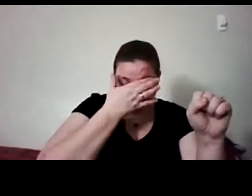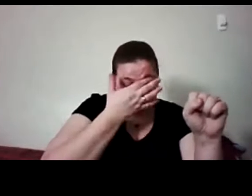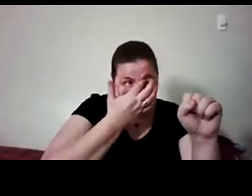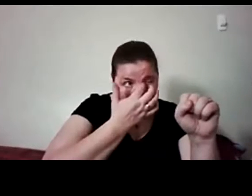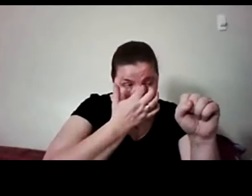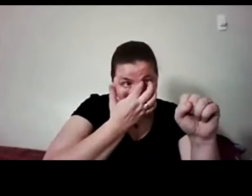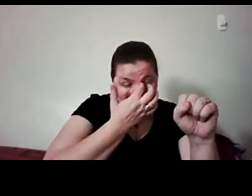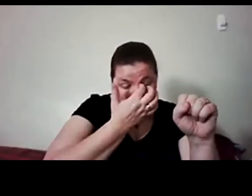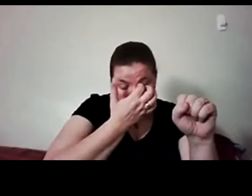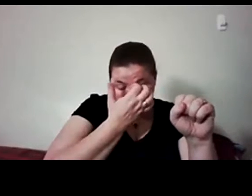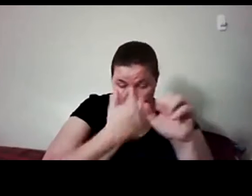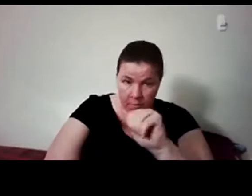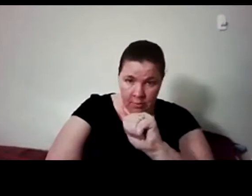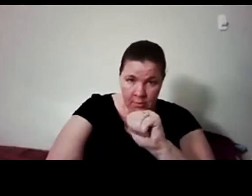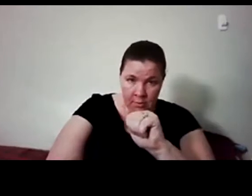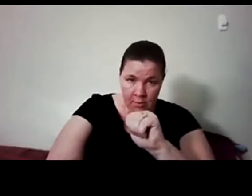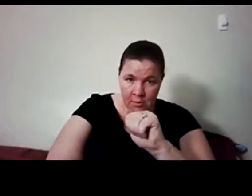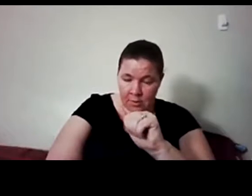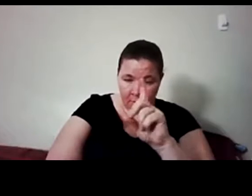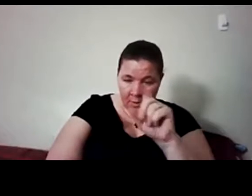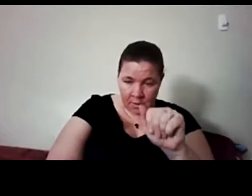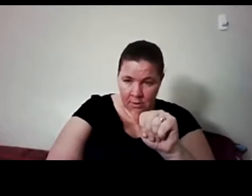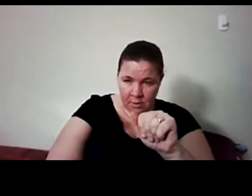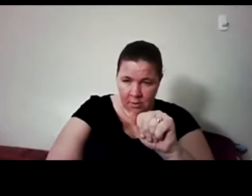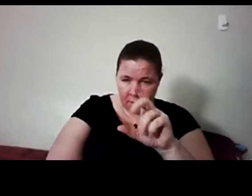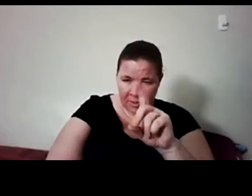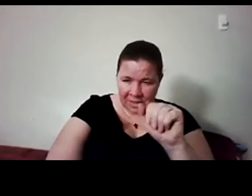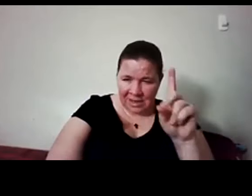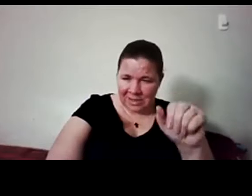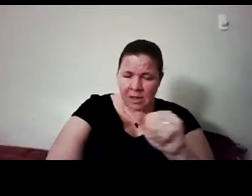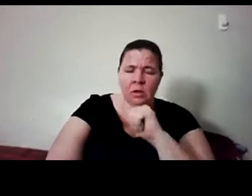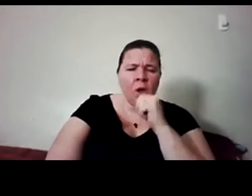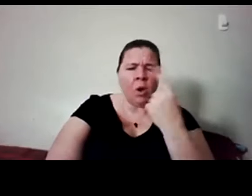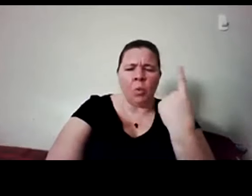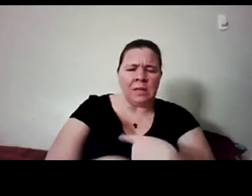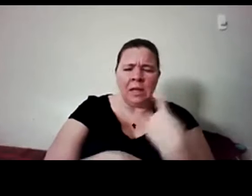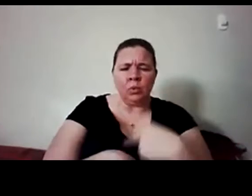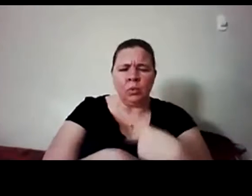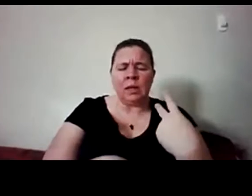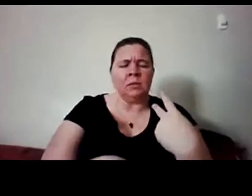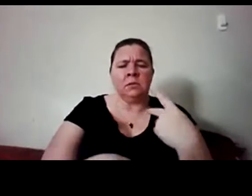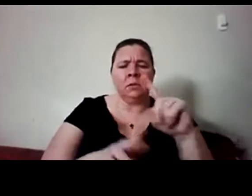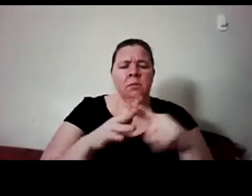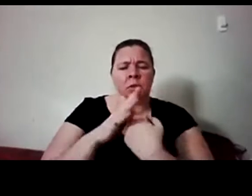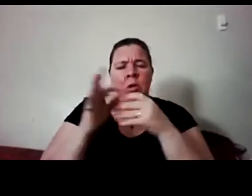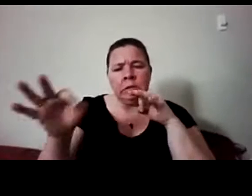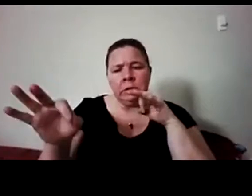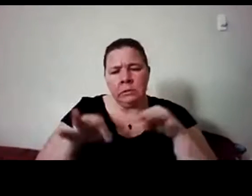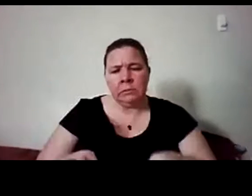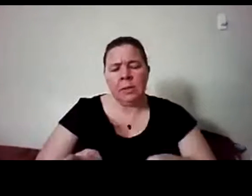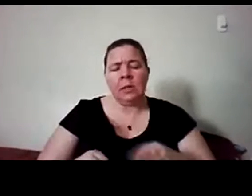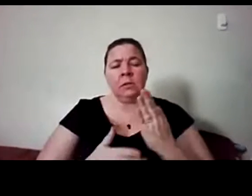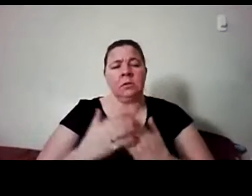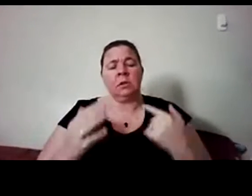So, Ada, it is not something that's going to take you 1 day or 2 days or 1 week to start explaining, right? Some of